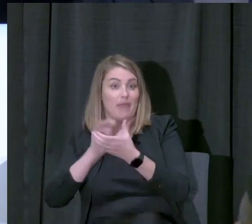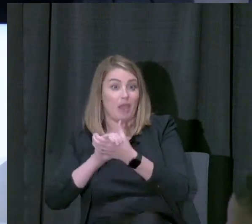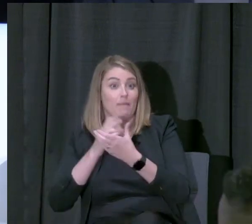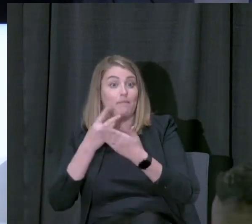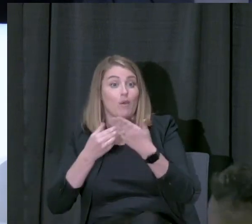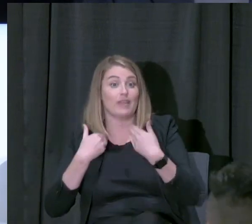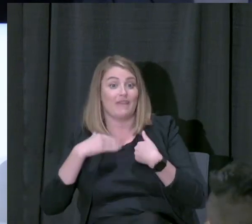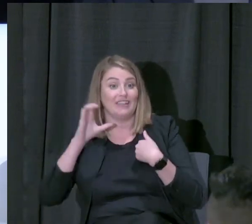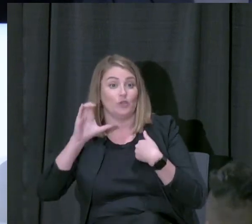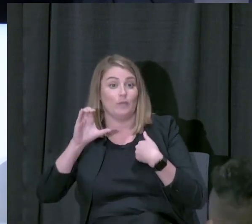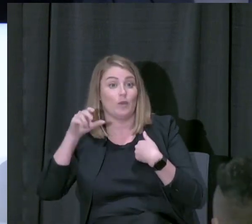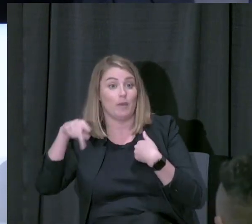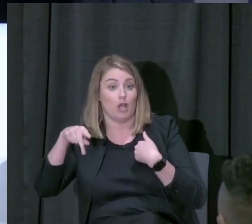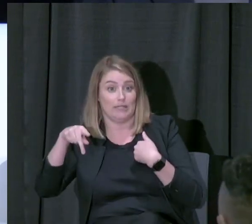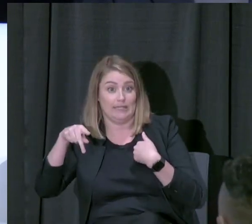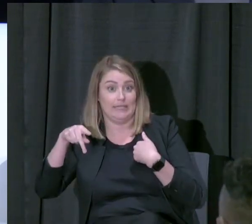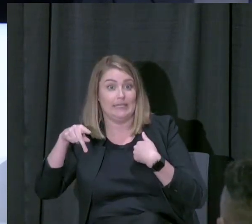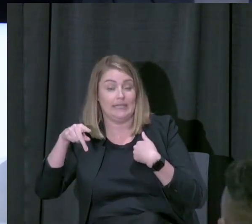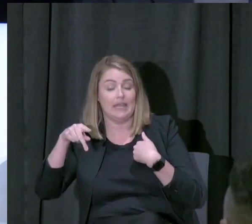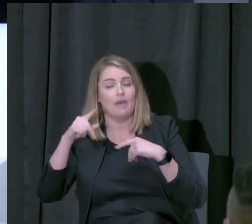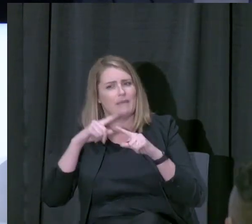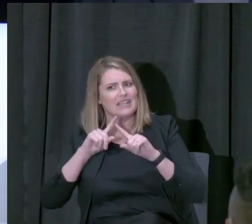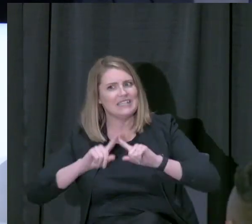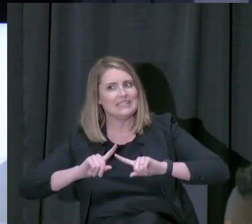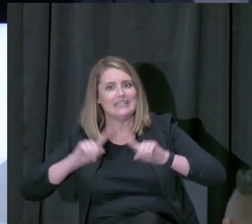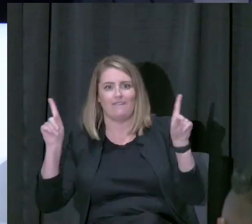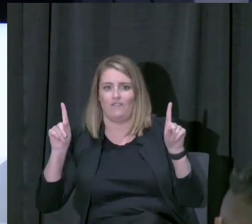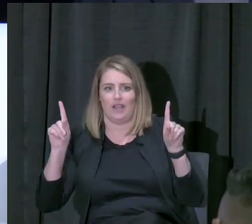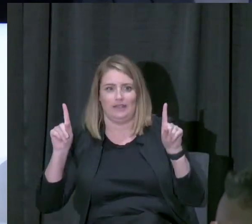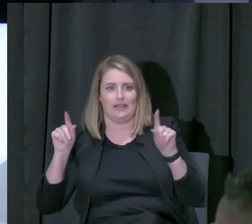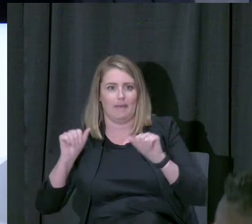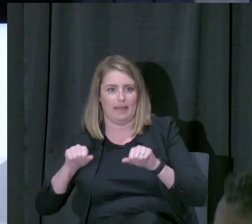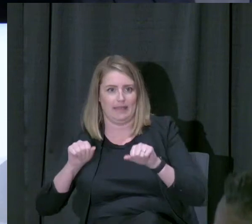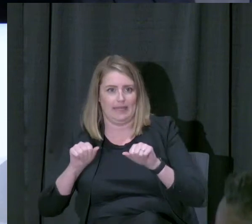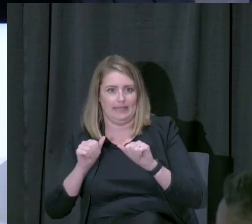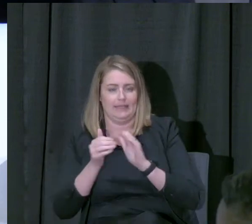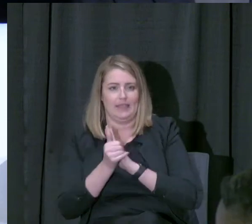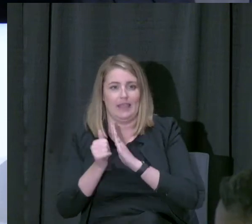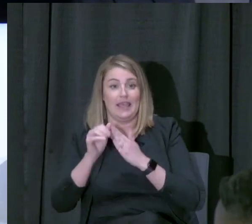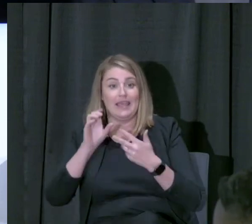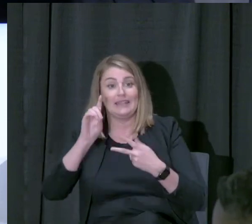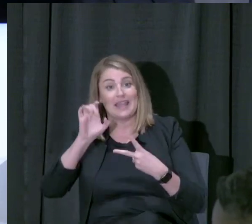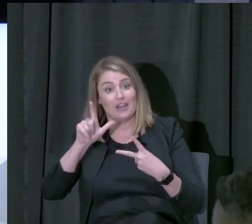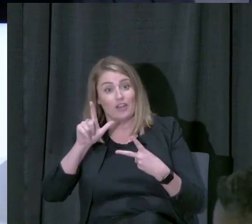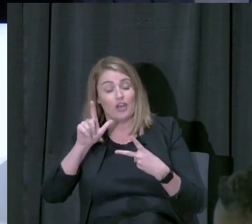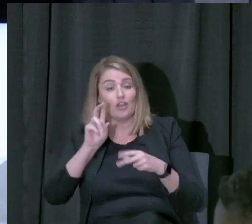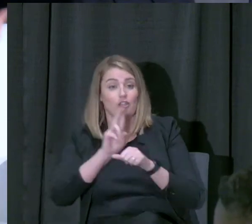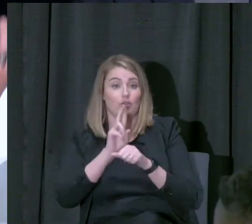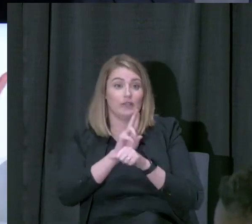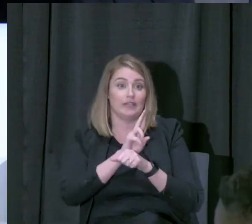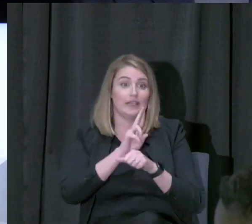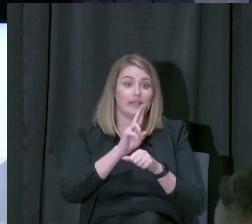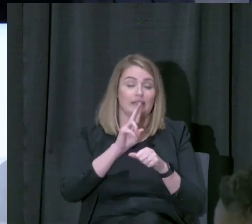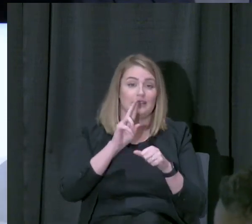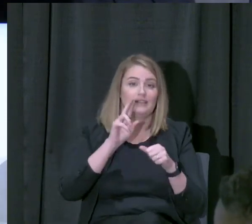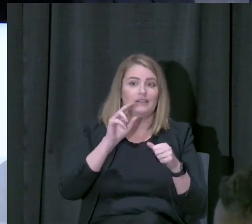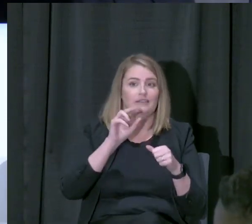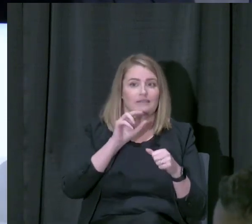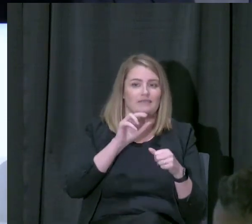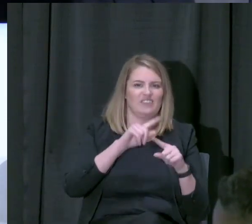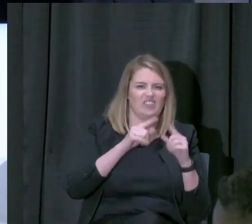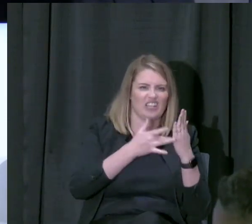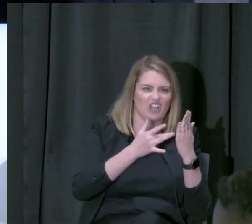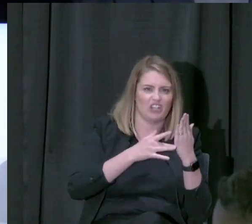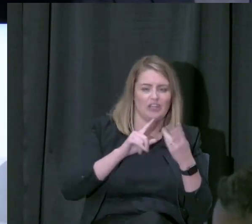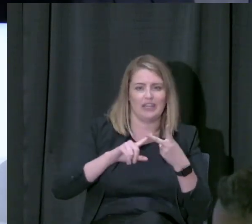palsy, but they have very, very different abilities, right? So Daniel uses eye gaze technology, Belinda uses switch access controllers, and